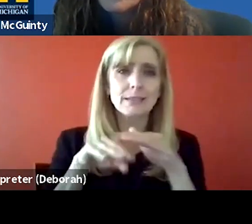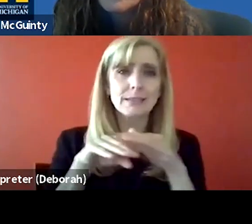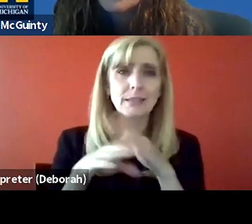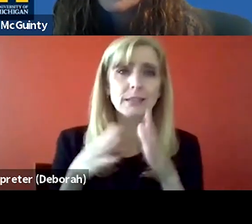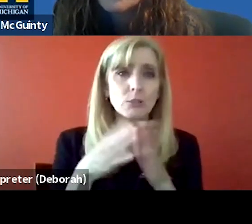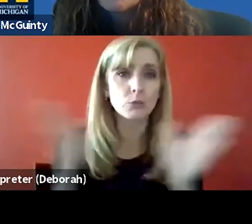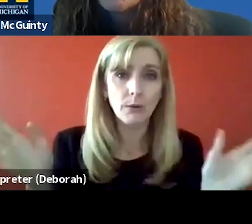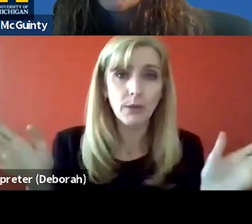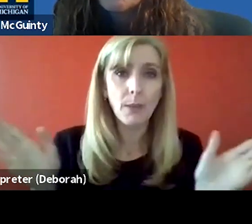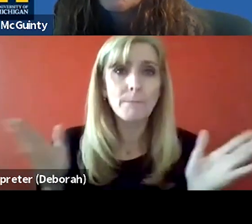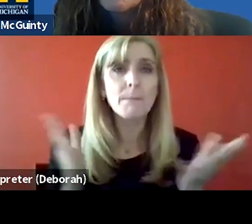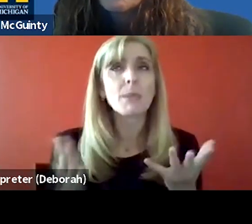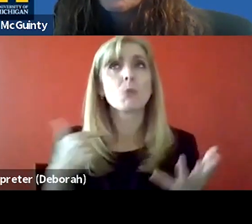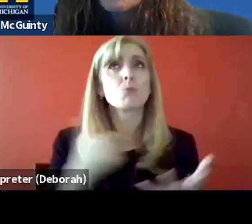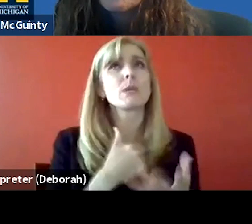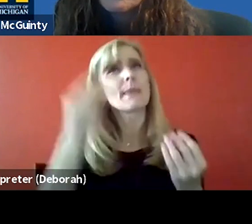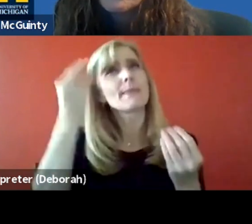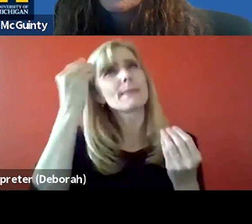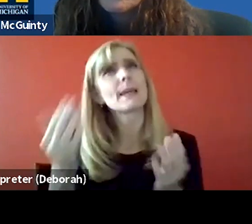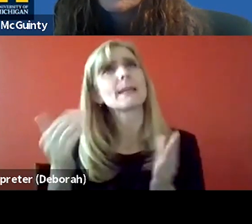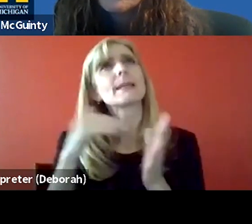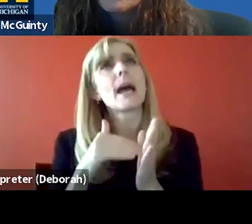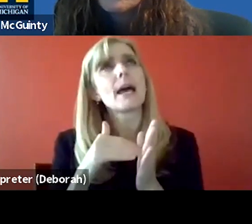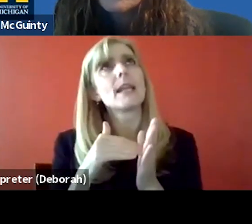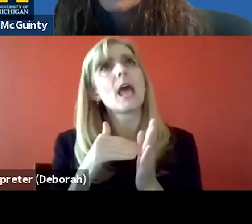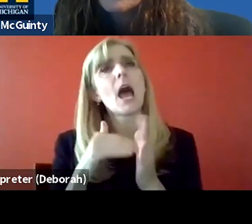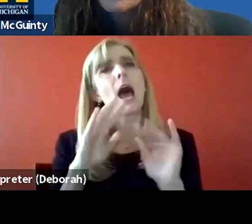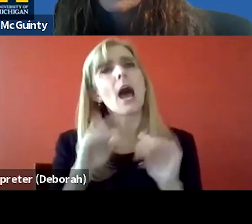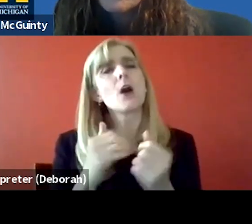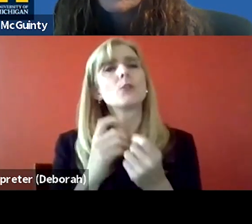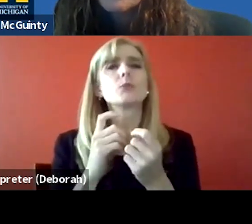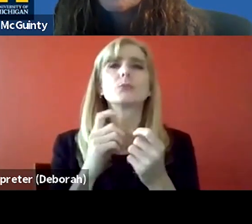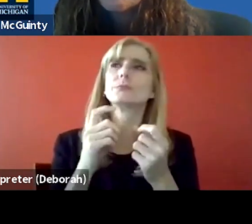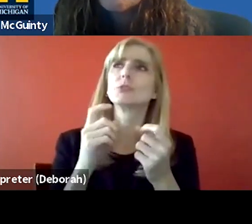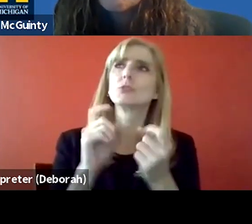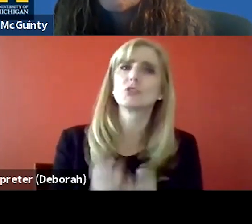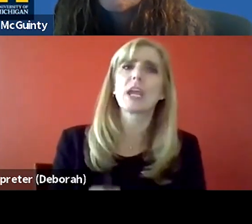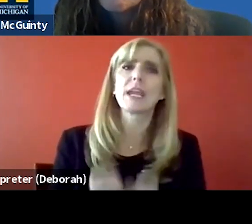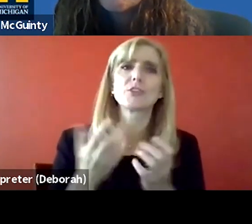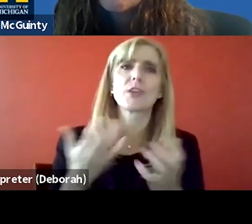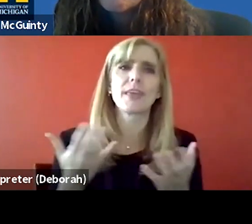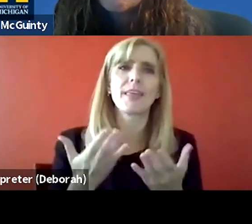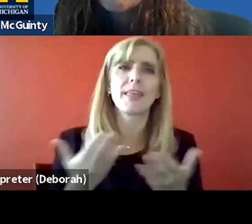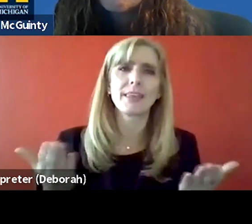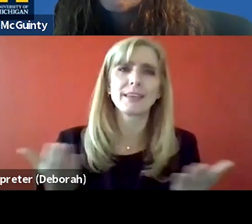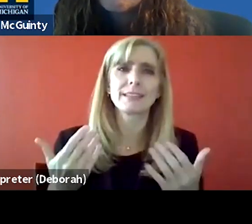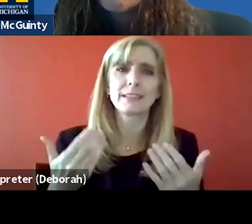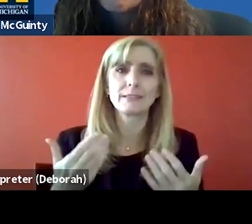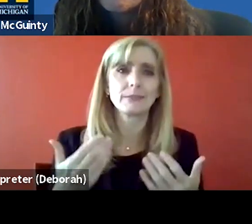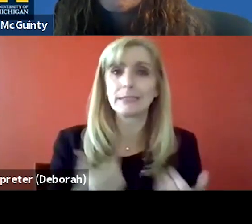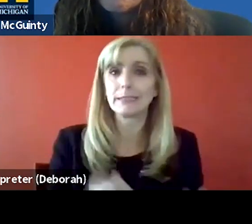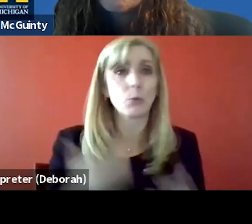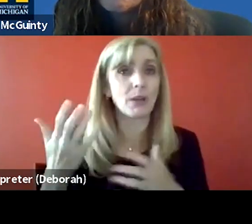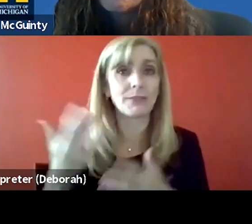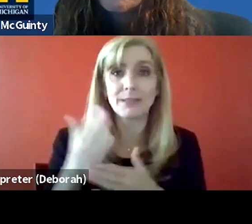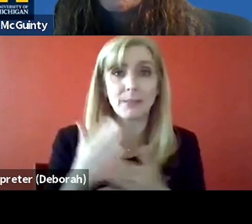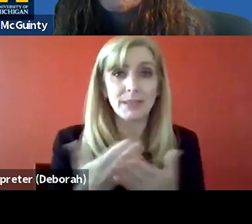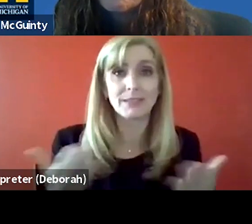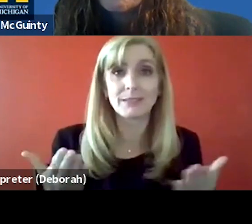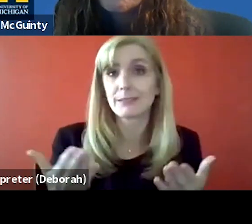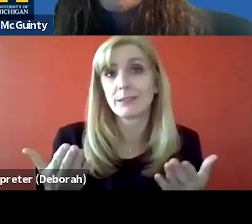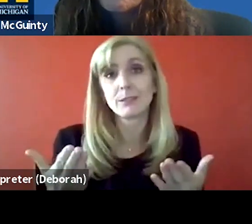can rethink those sorts of aspects of our teaching and learning and just get rid of them altogether so that